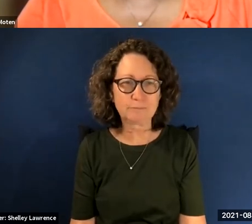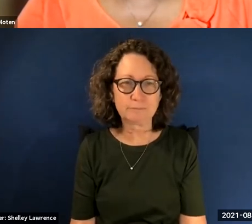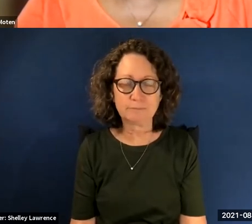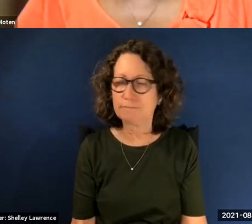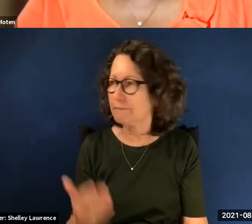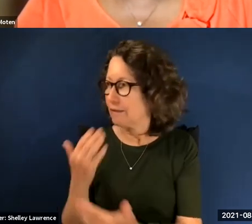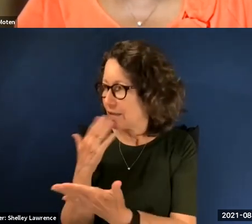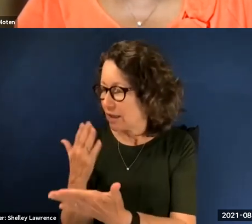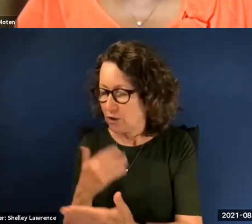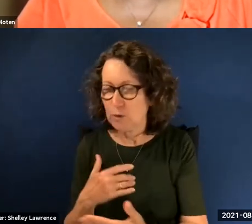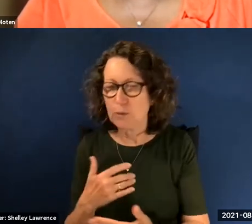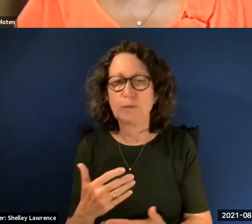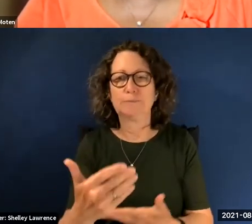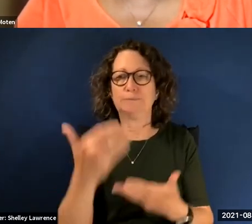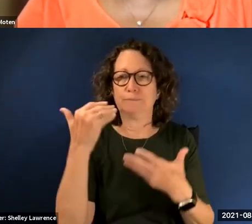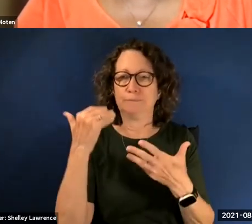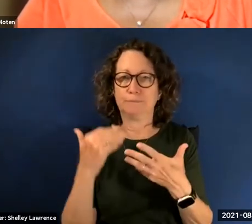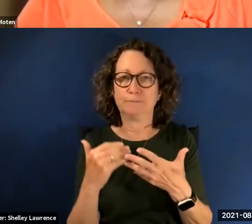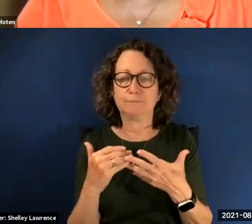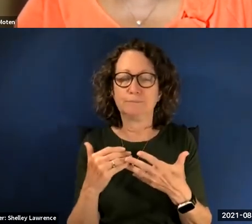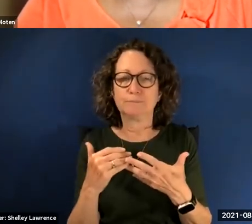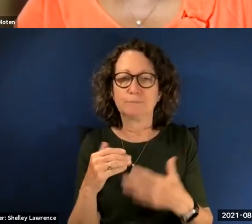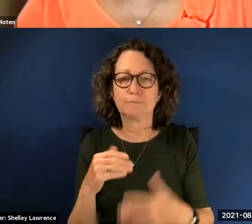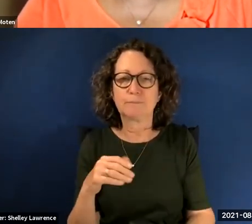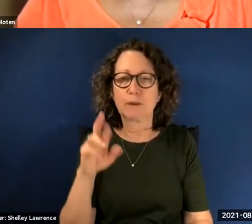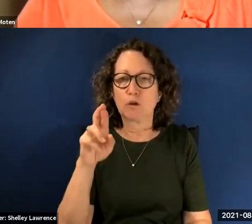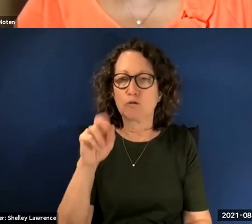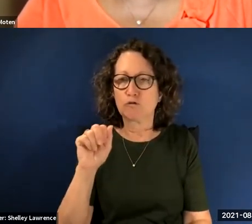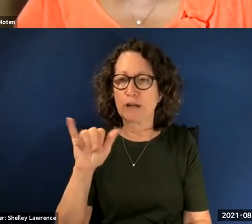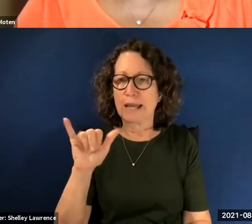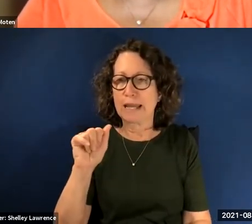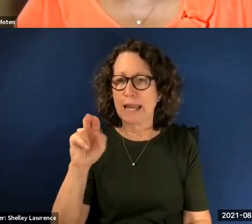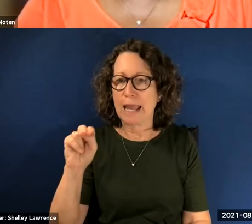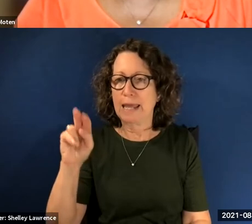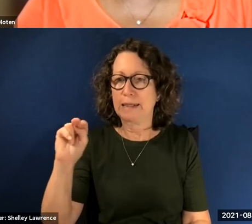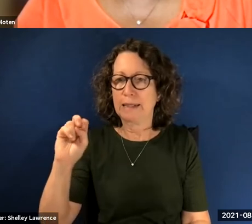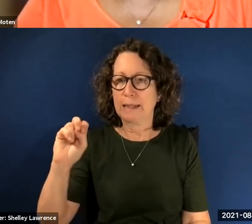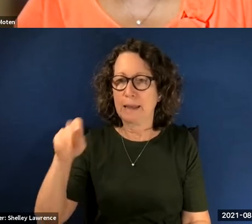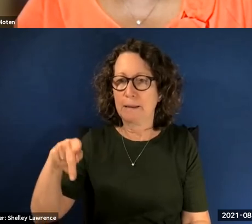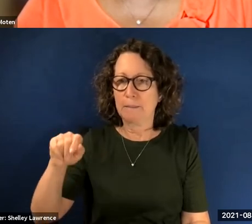Thank you. Our next speaker is Rayanne Napoleon.